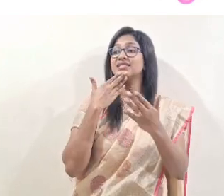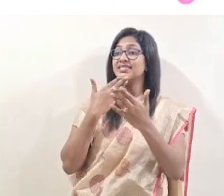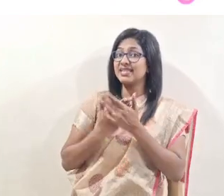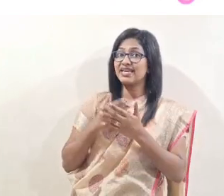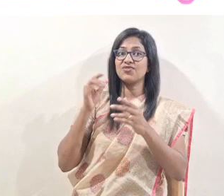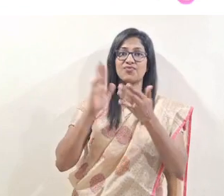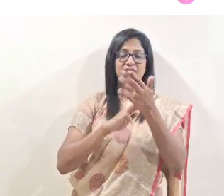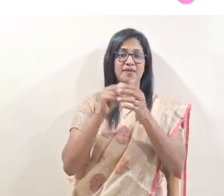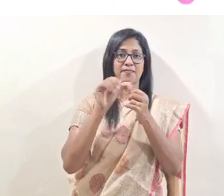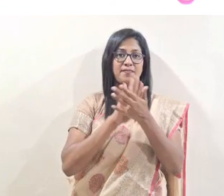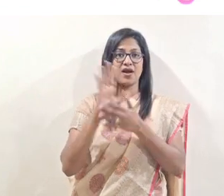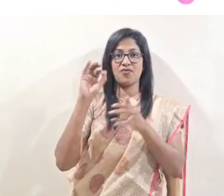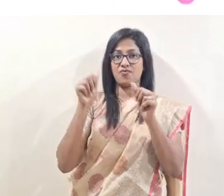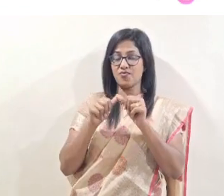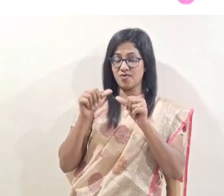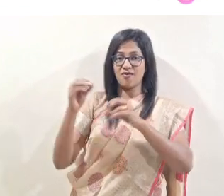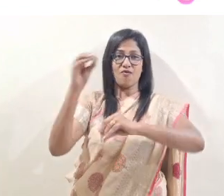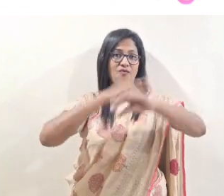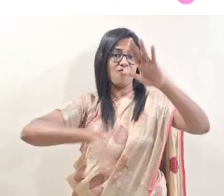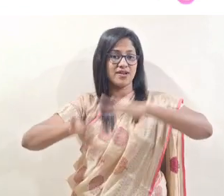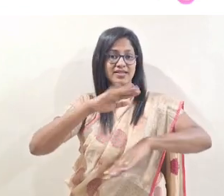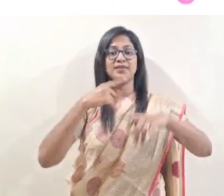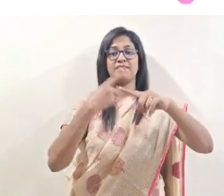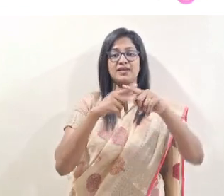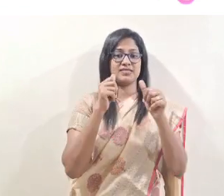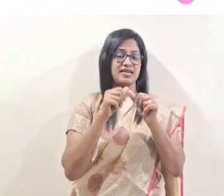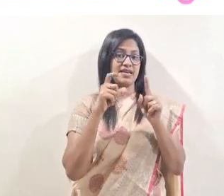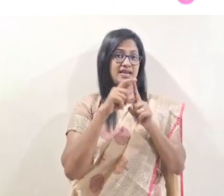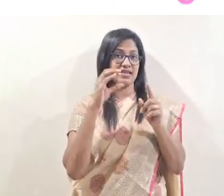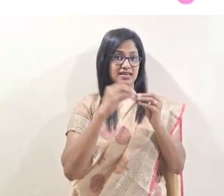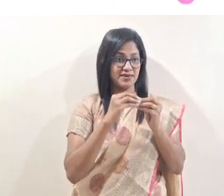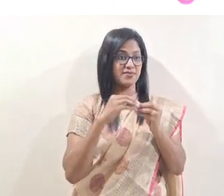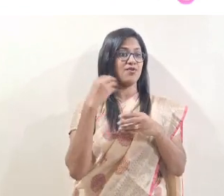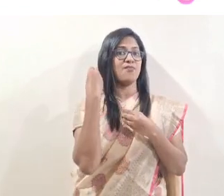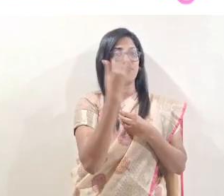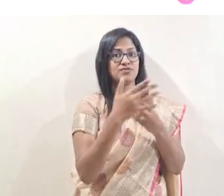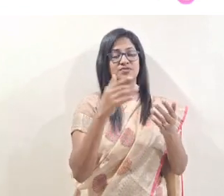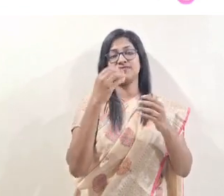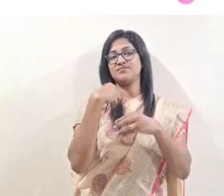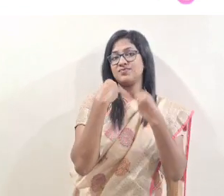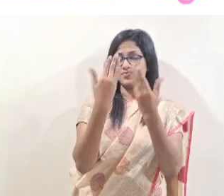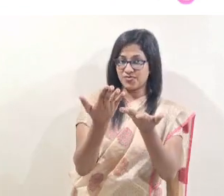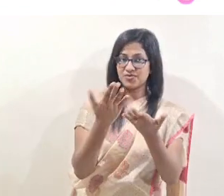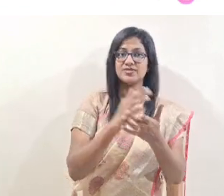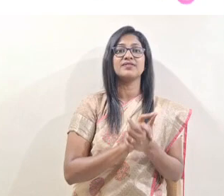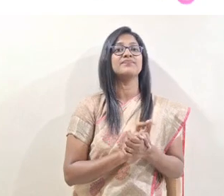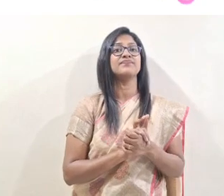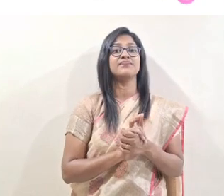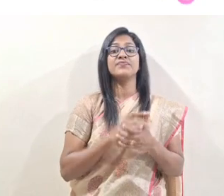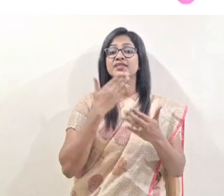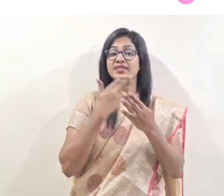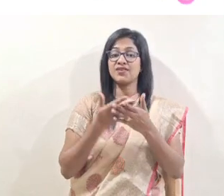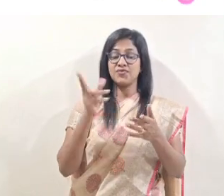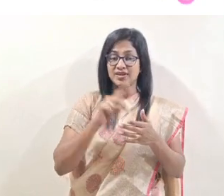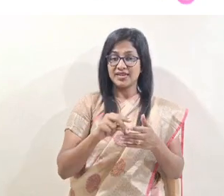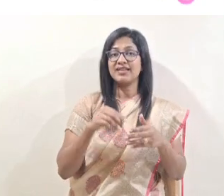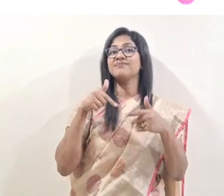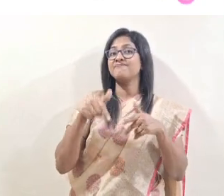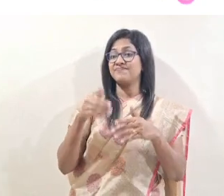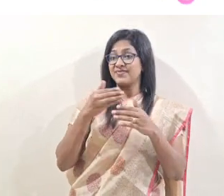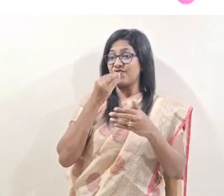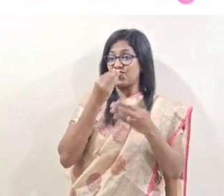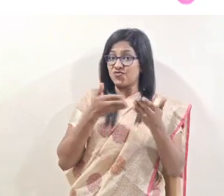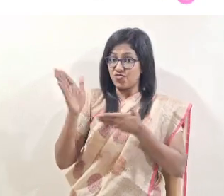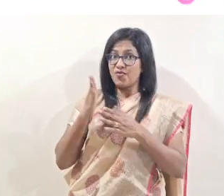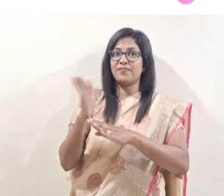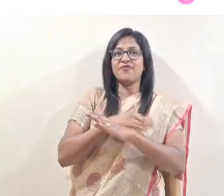for organizing this and giving ADB the opportunity for sponsoring this session. Thank you once again. Before we go for dinner, we'll just take 5